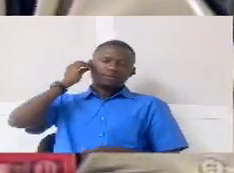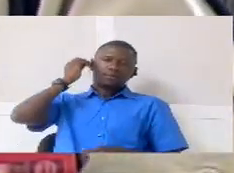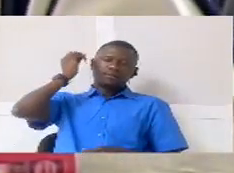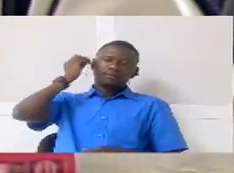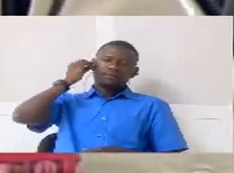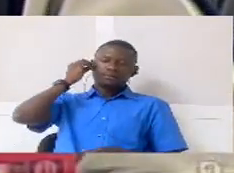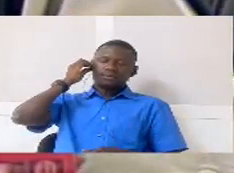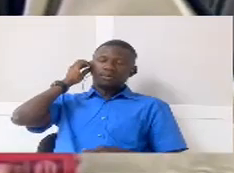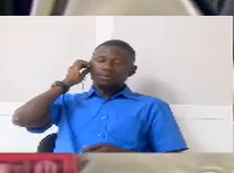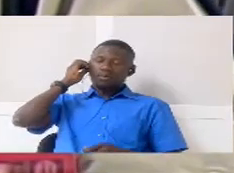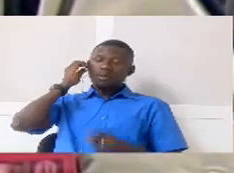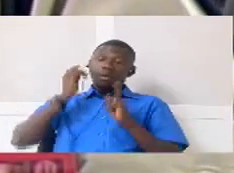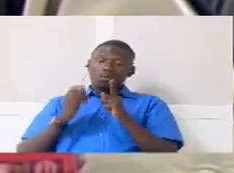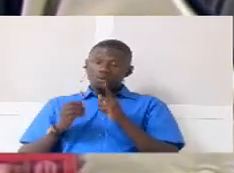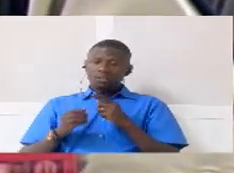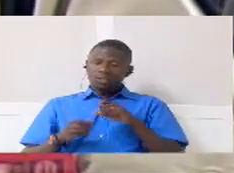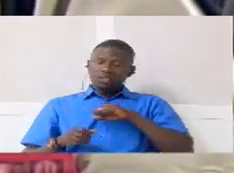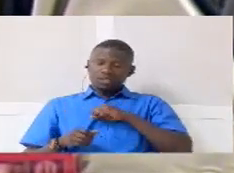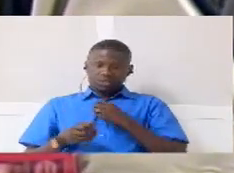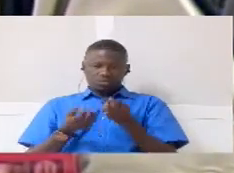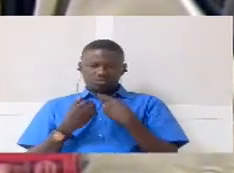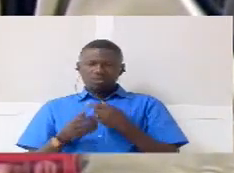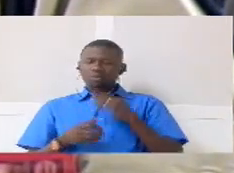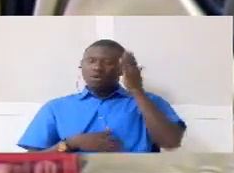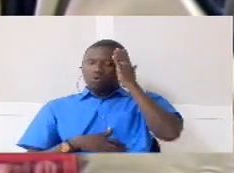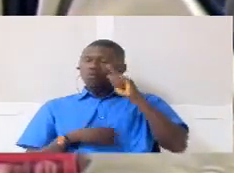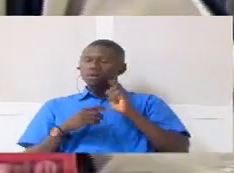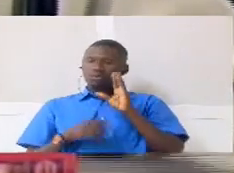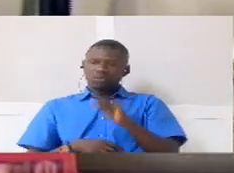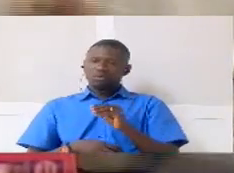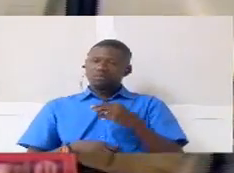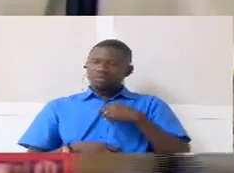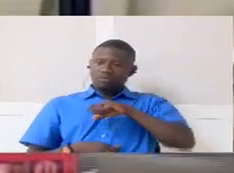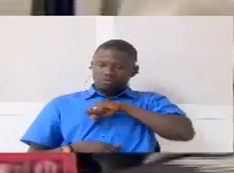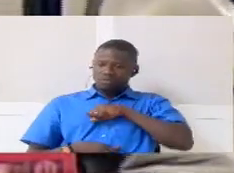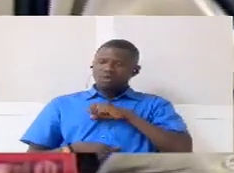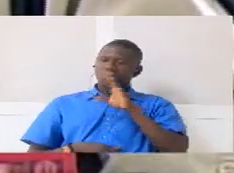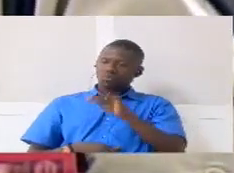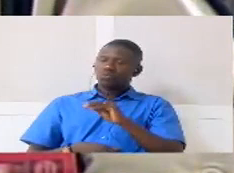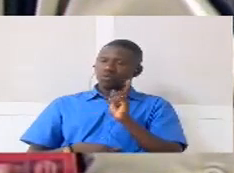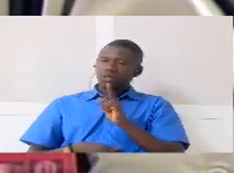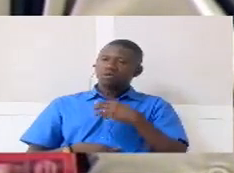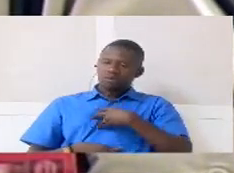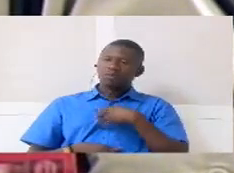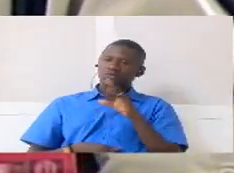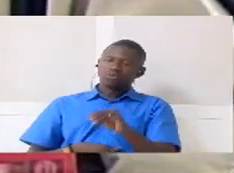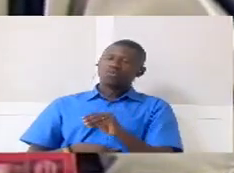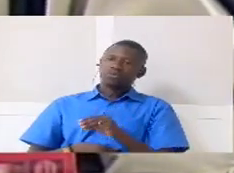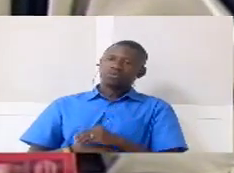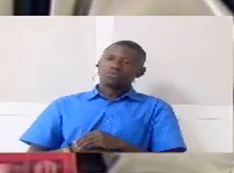But he said to me, I know what I am doing. In fact, I am going to personally do it myself. So he removed us from